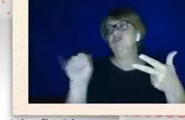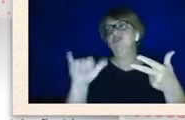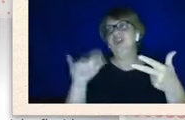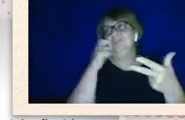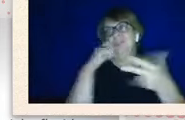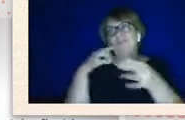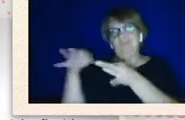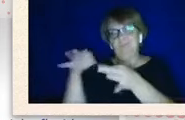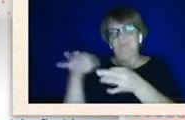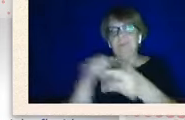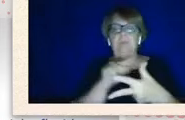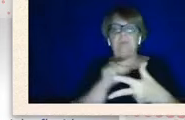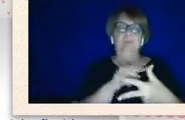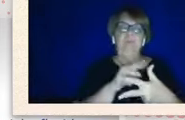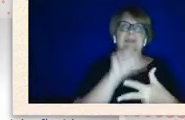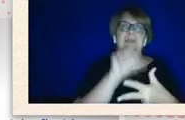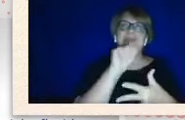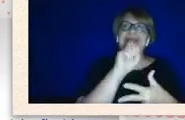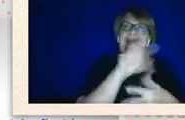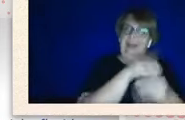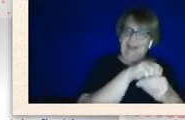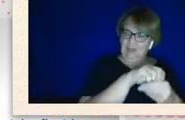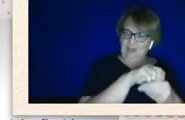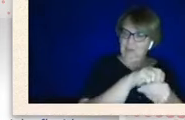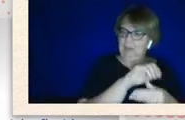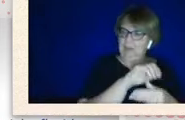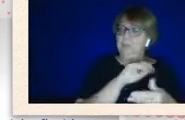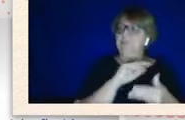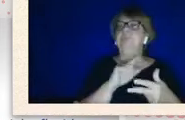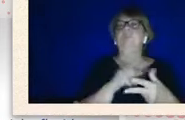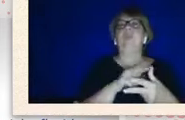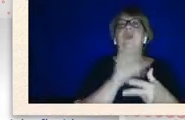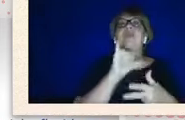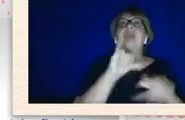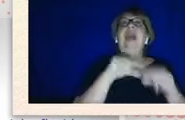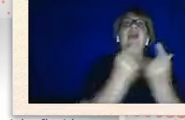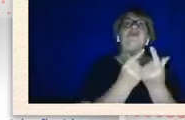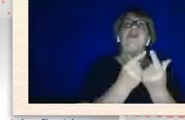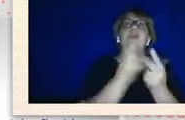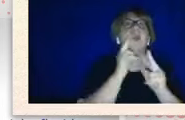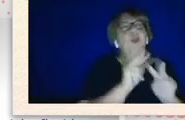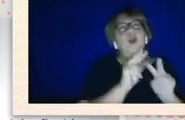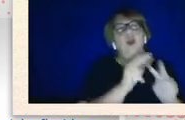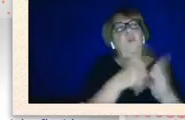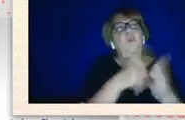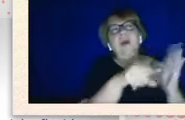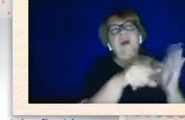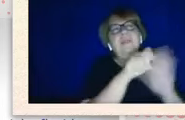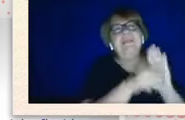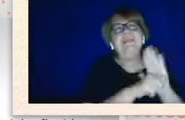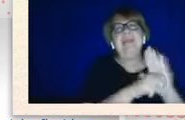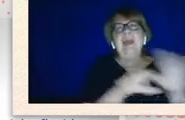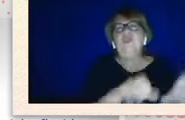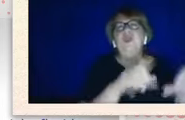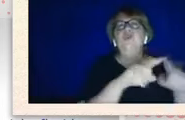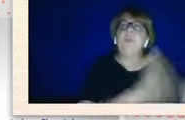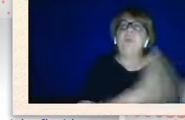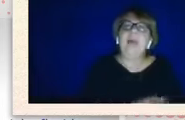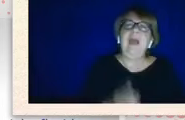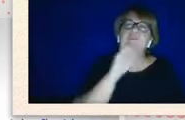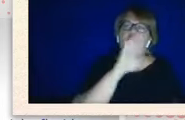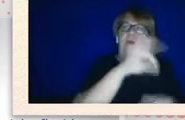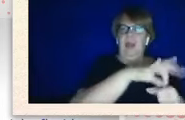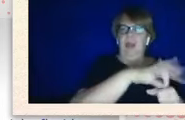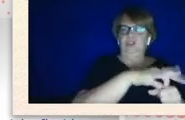state engagement. And in this group, we're looking at what is the state doing to prepare for elections. We wrote a letter